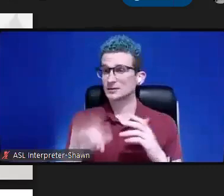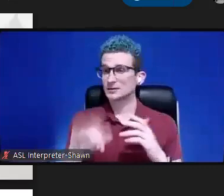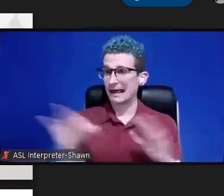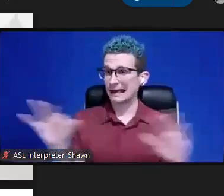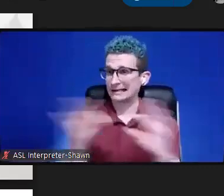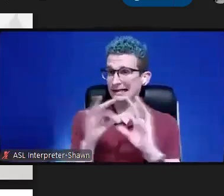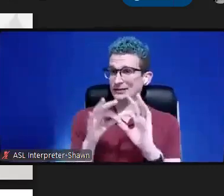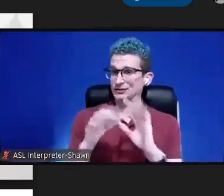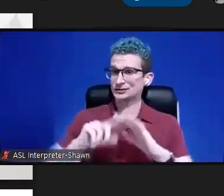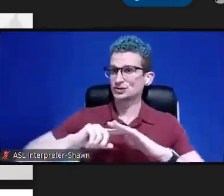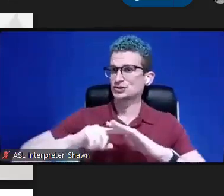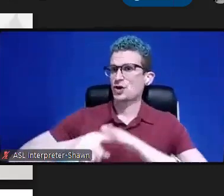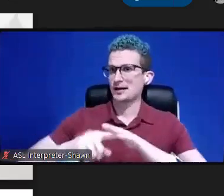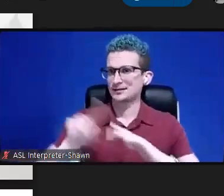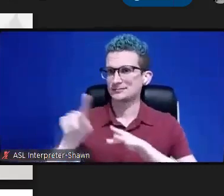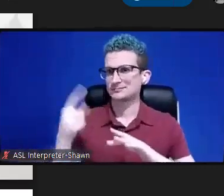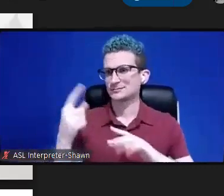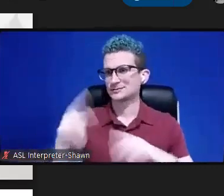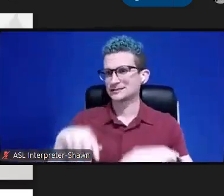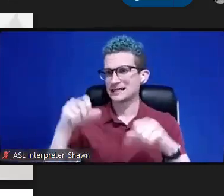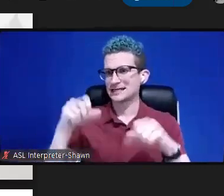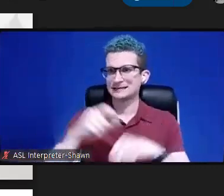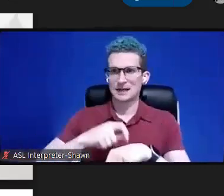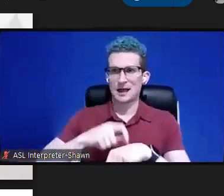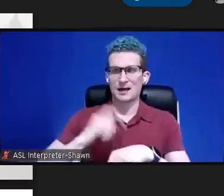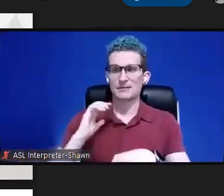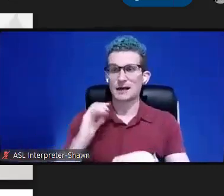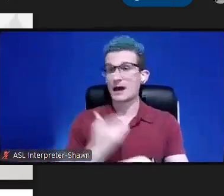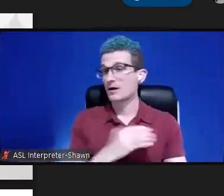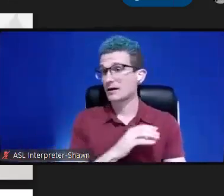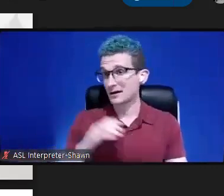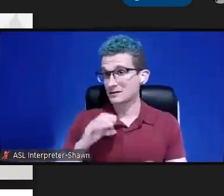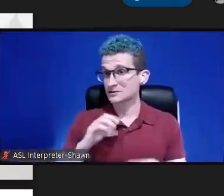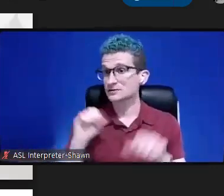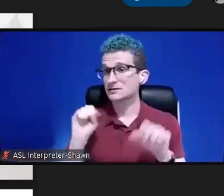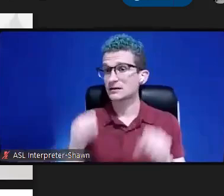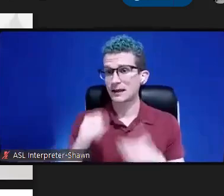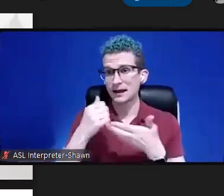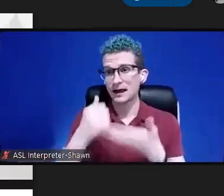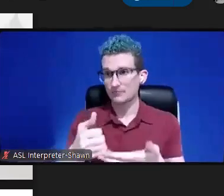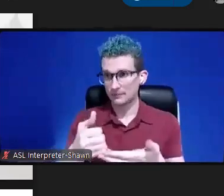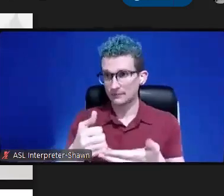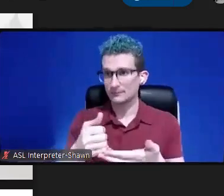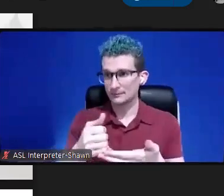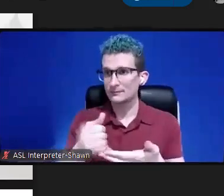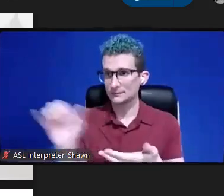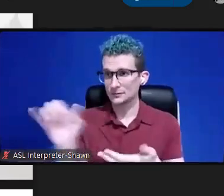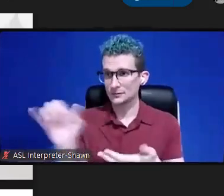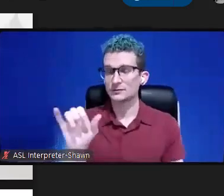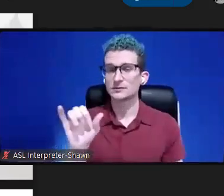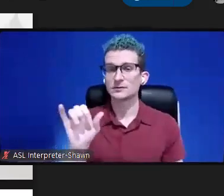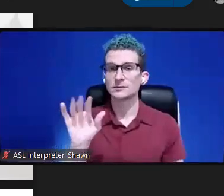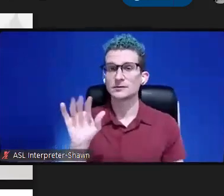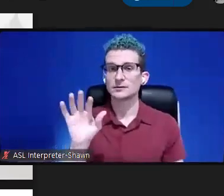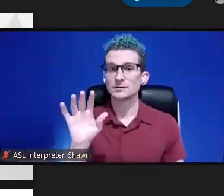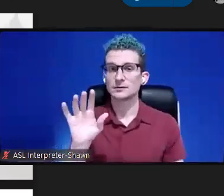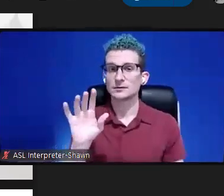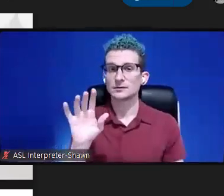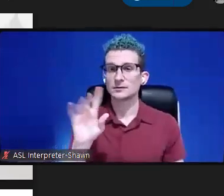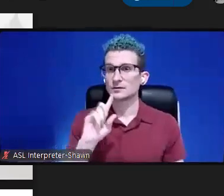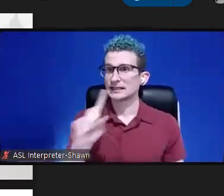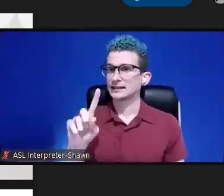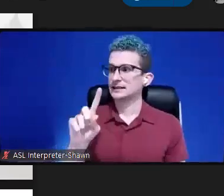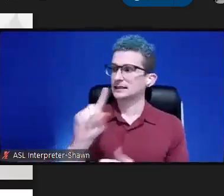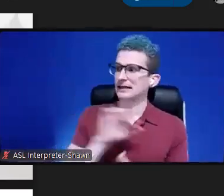that our council can be really helpful with as well. Is really reaching out